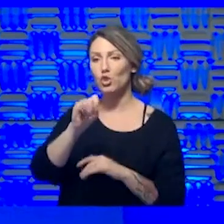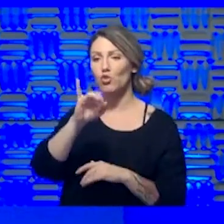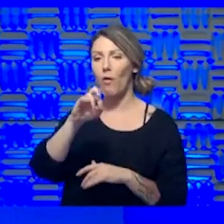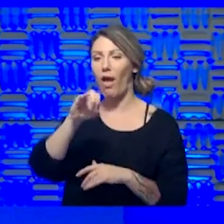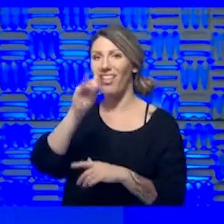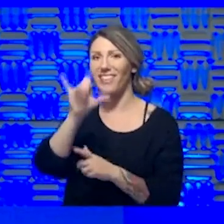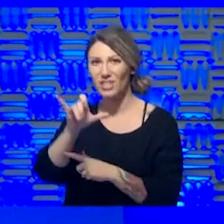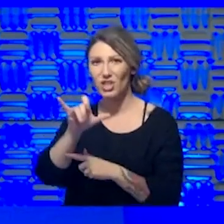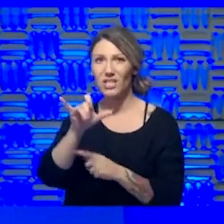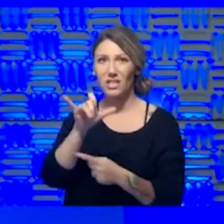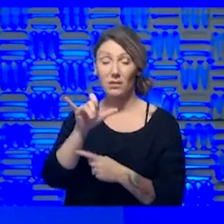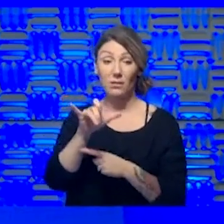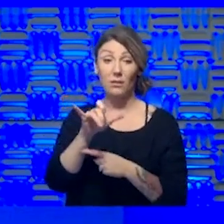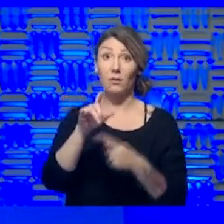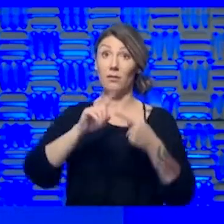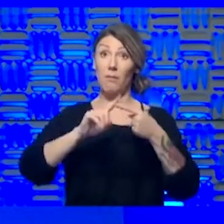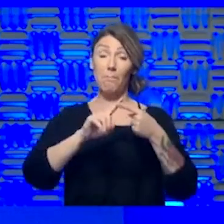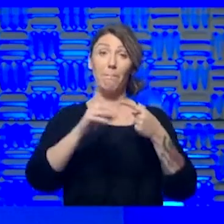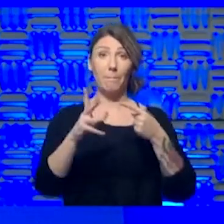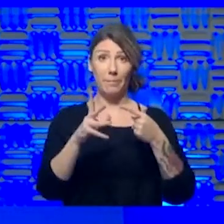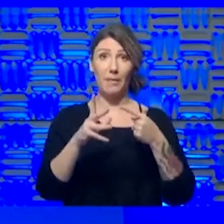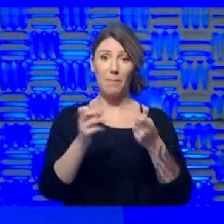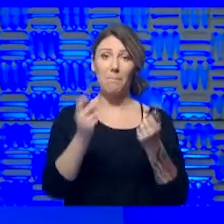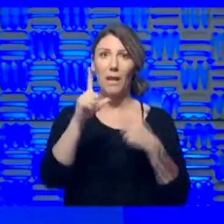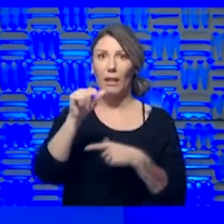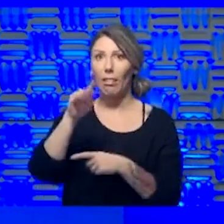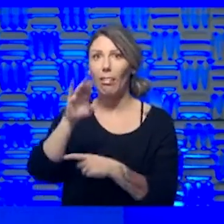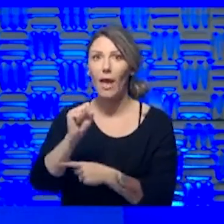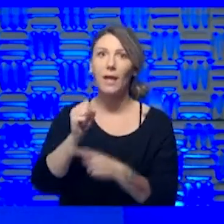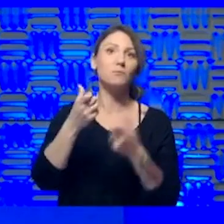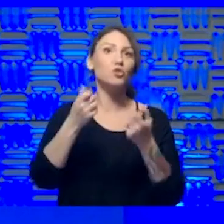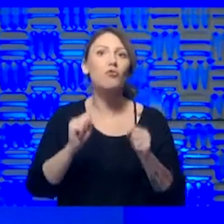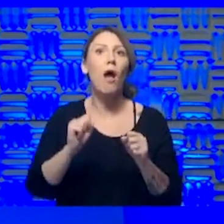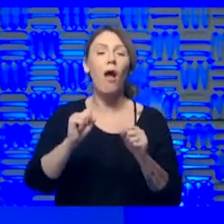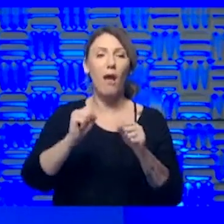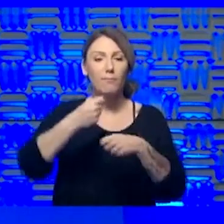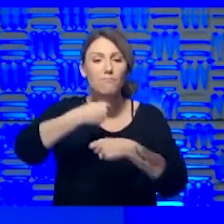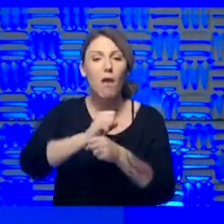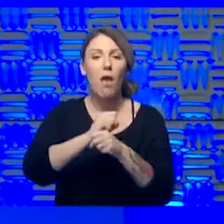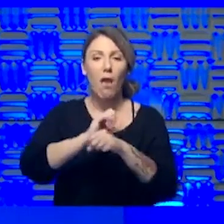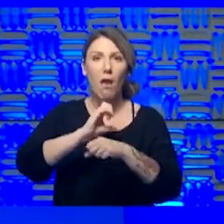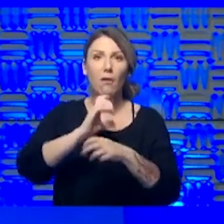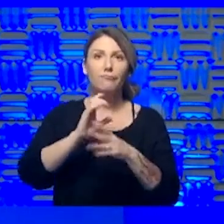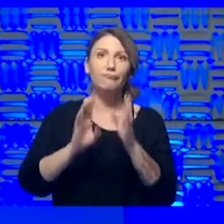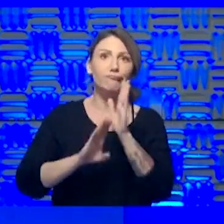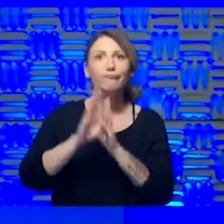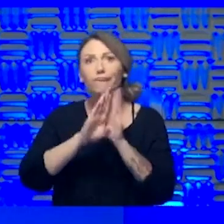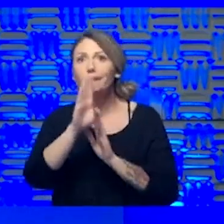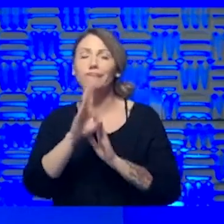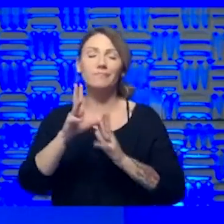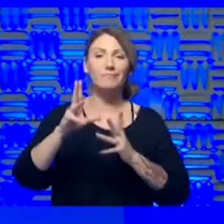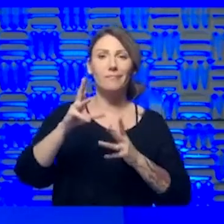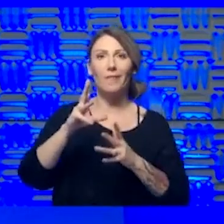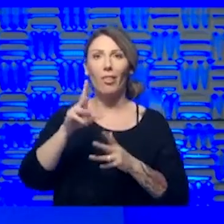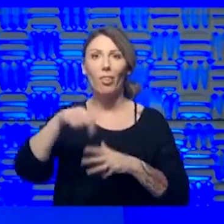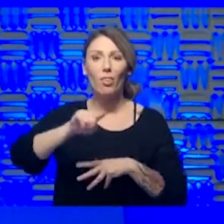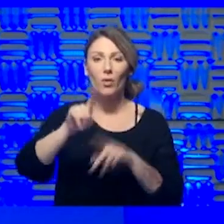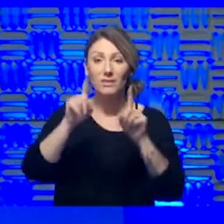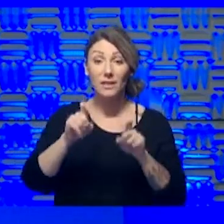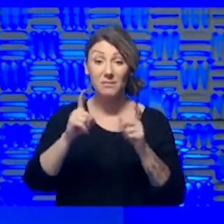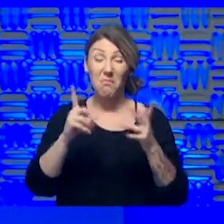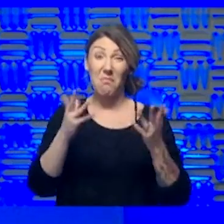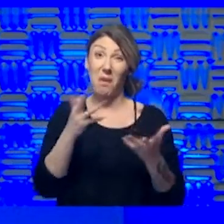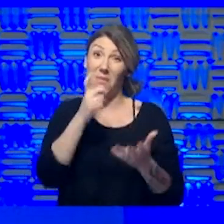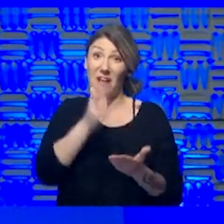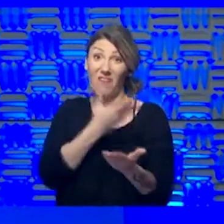one, there are a lot of labs trying to make these tests. Some of these tests may not be validated correctly, meaning exactly